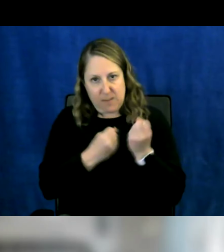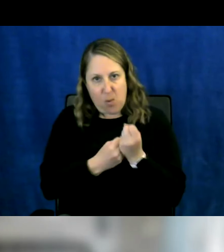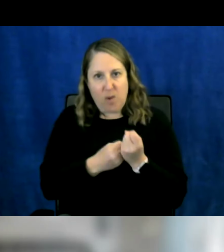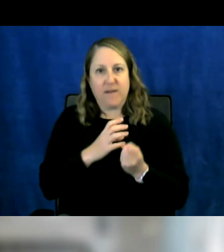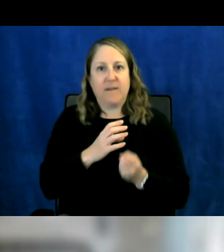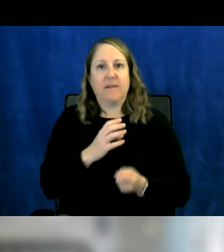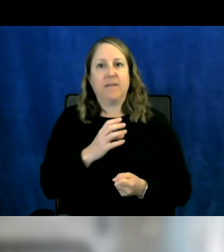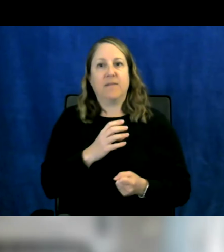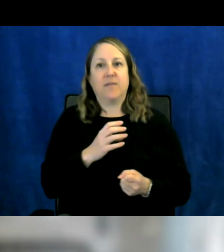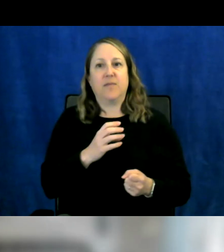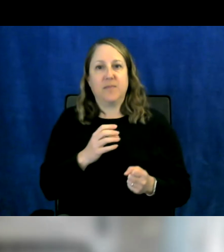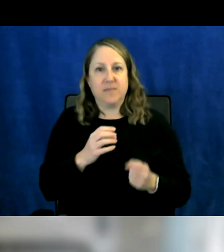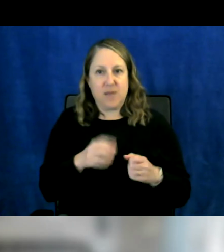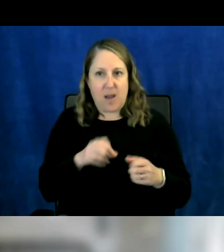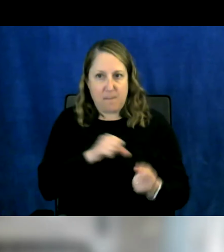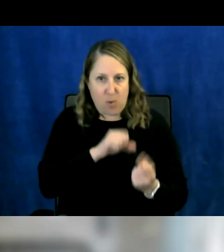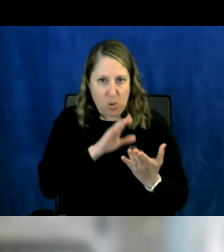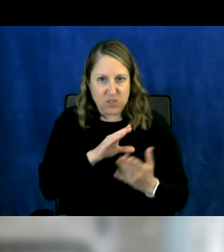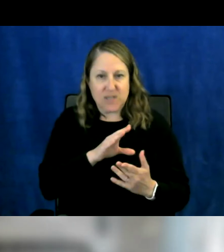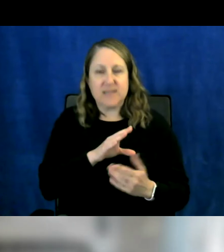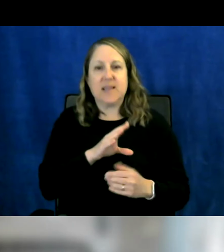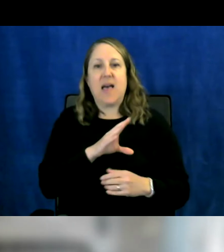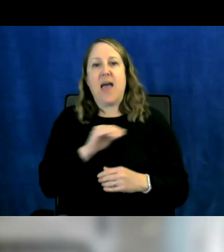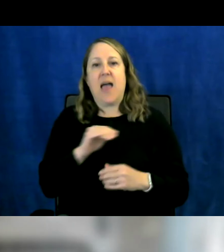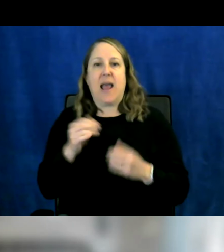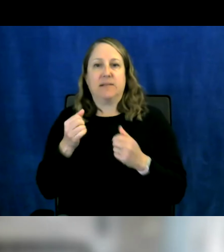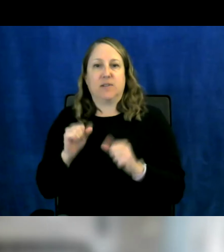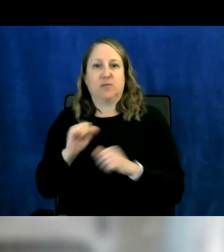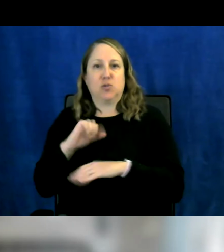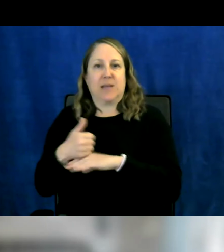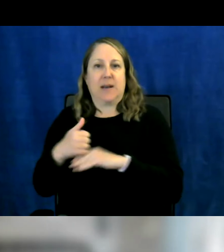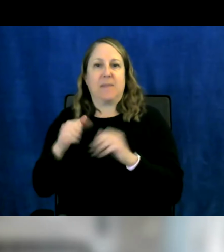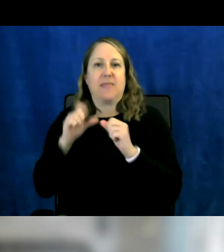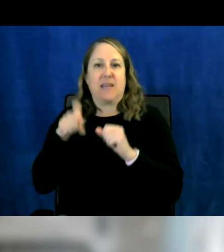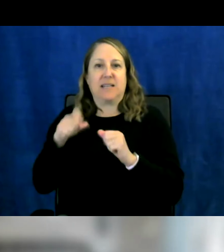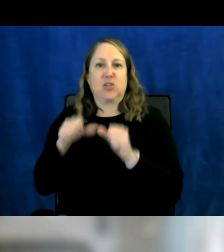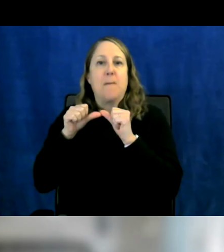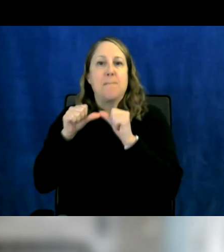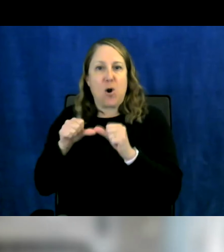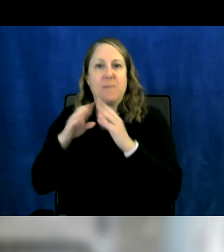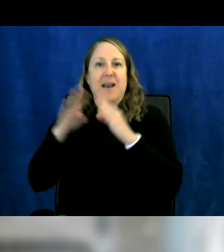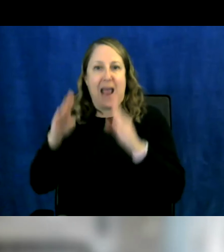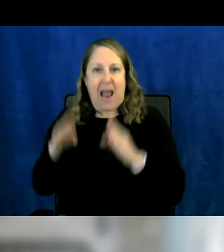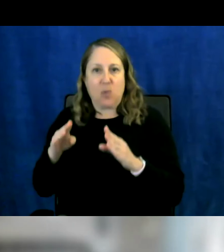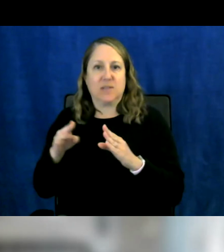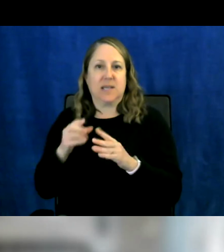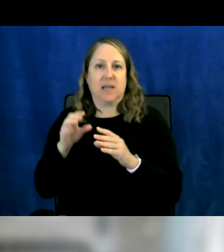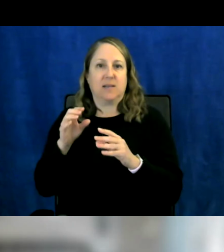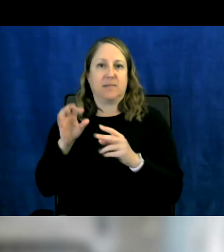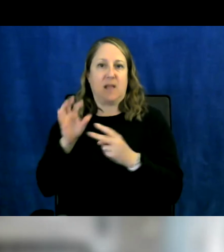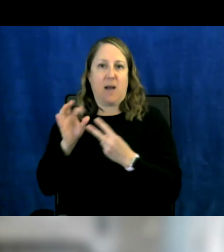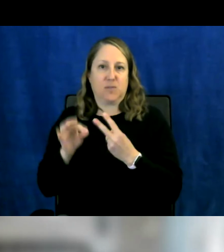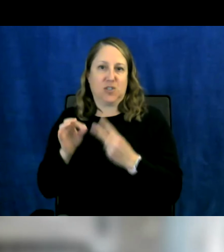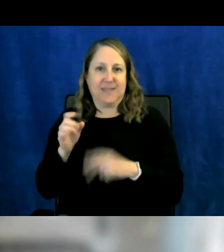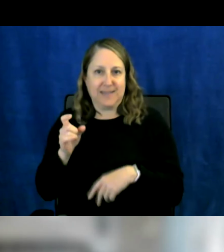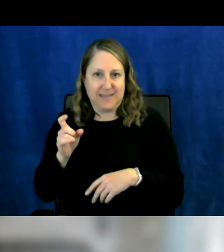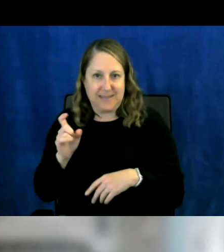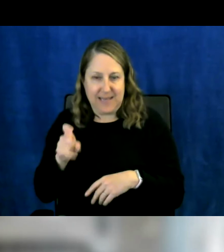non-punitive approaches with efforts to create the necessary permanent housing options at the scale needed. And lastly, a